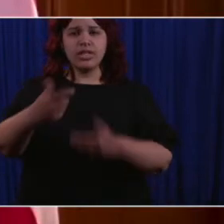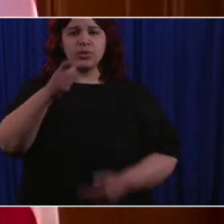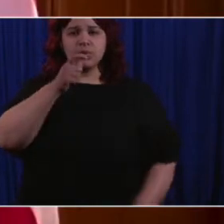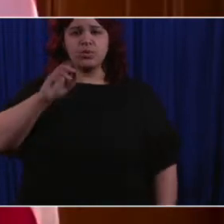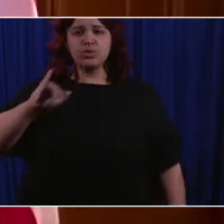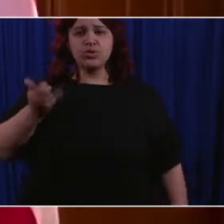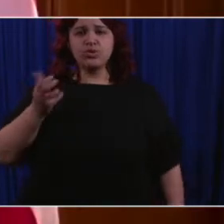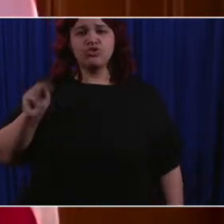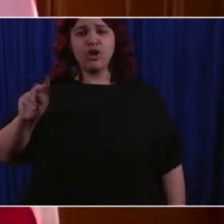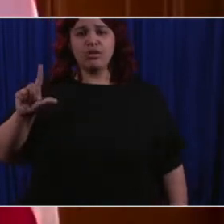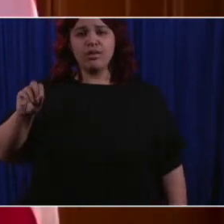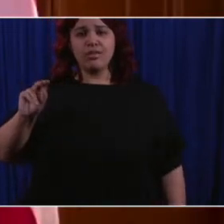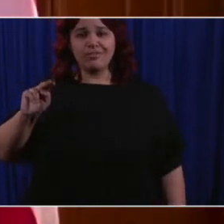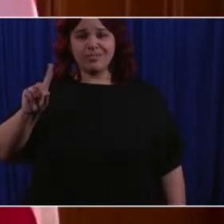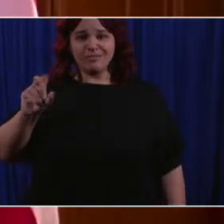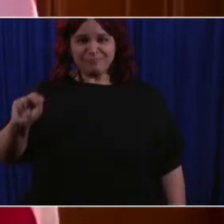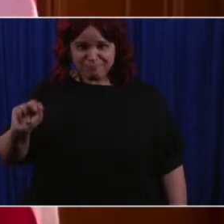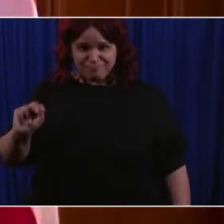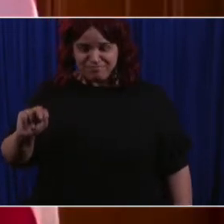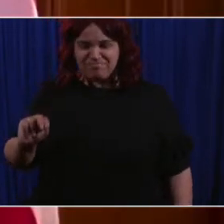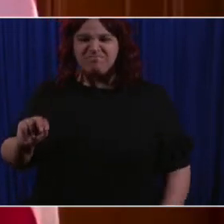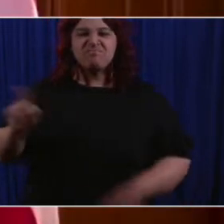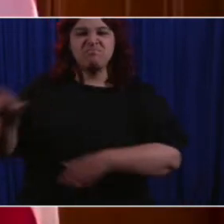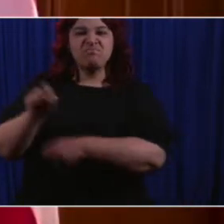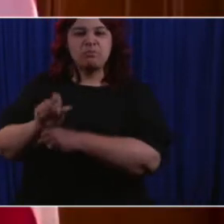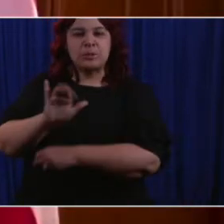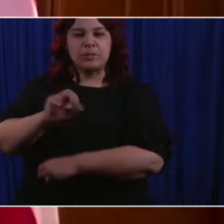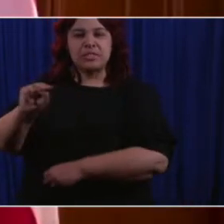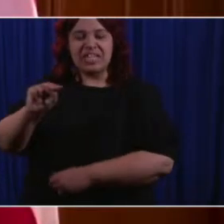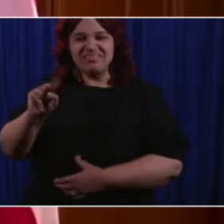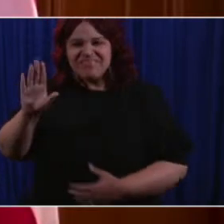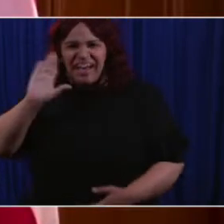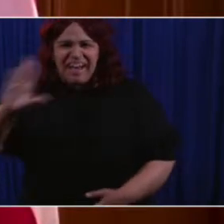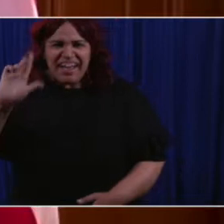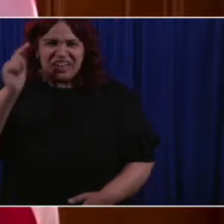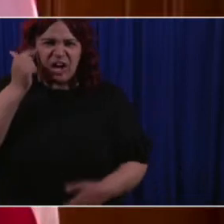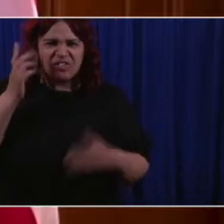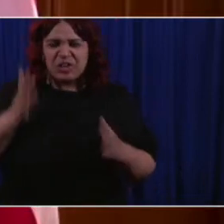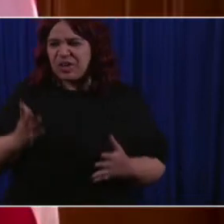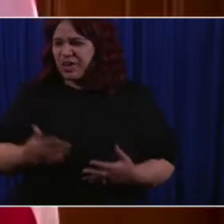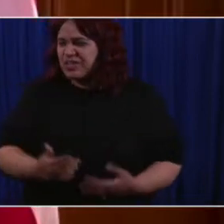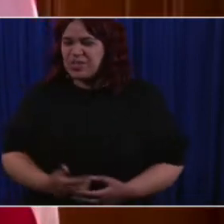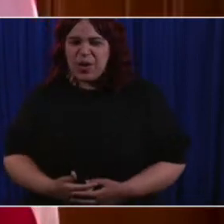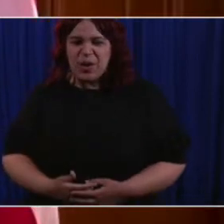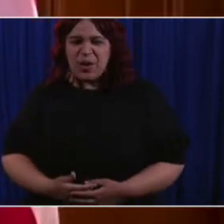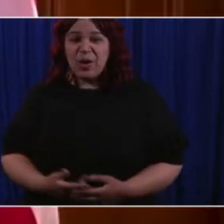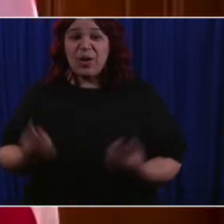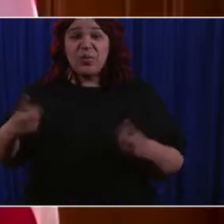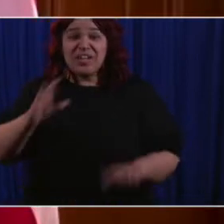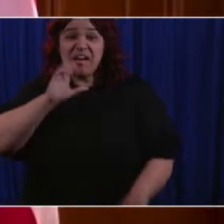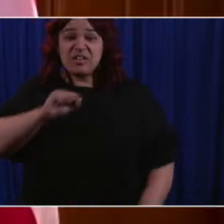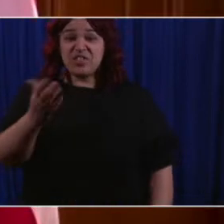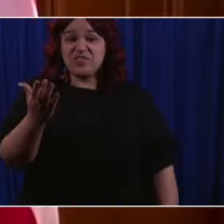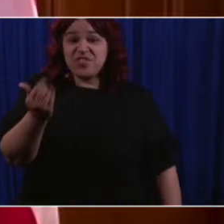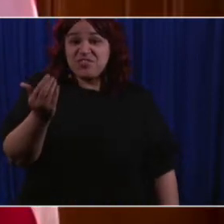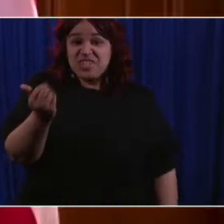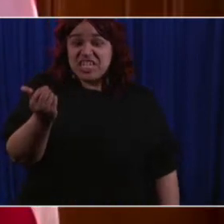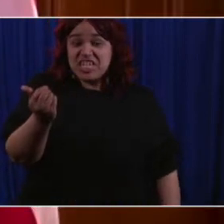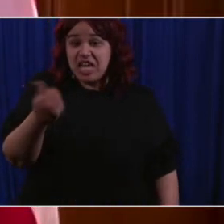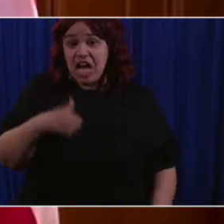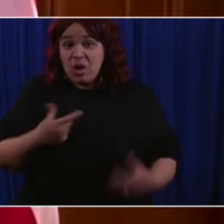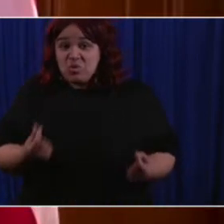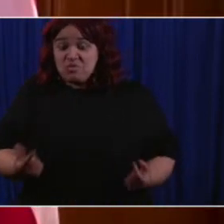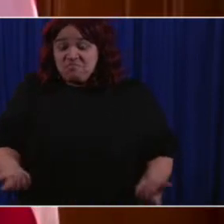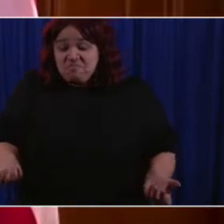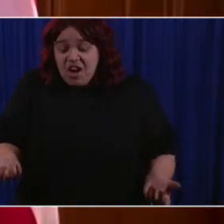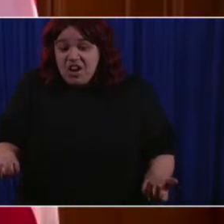Hey, John. Governor, I'm not sure what I was doing at 15, but I assure you I wasn't starting a career, so I join you